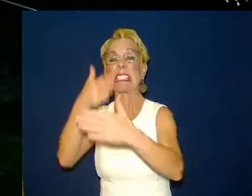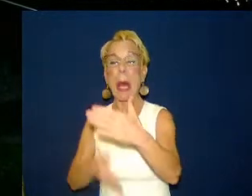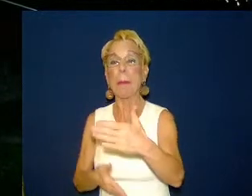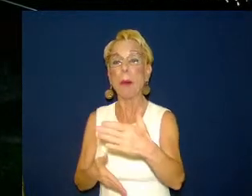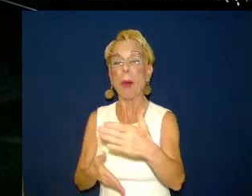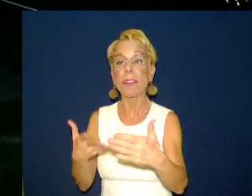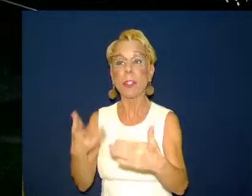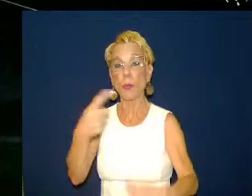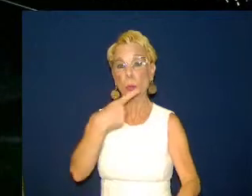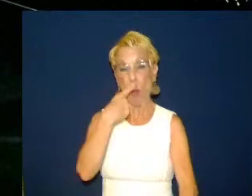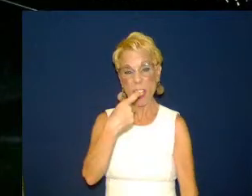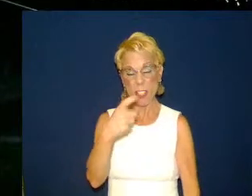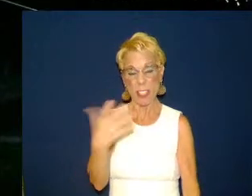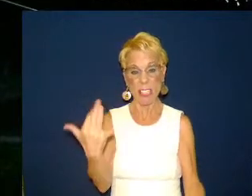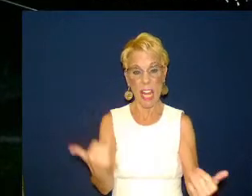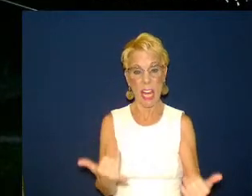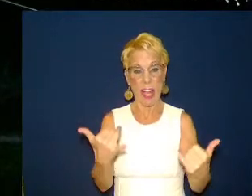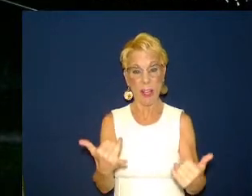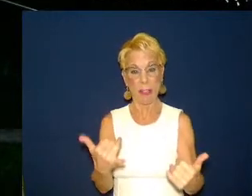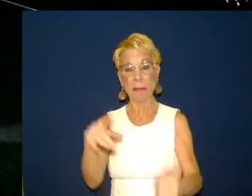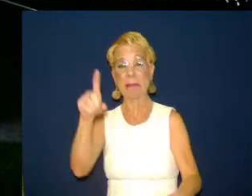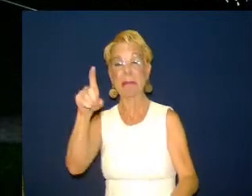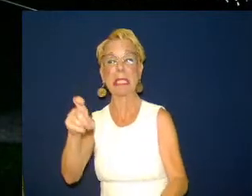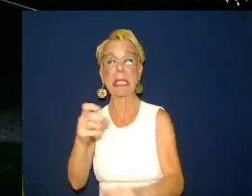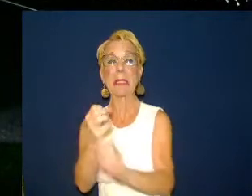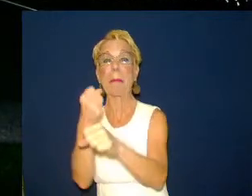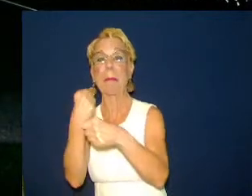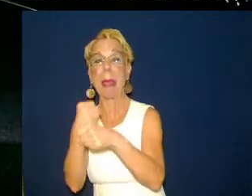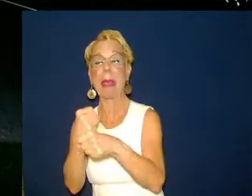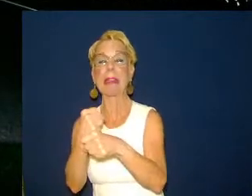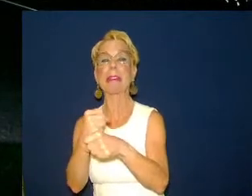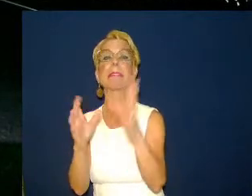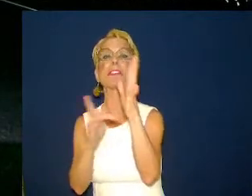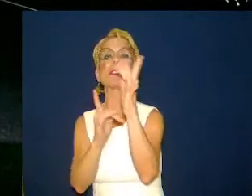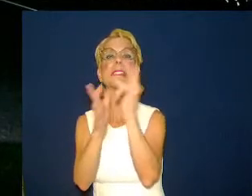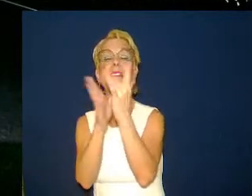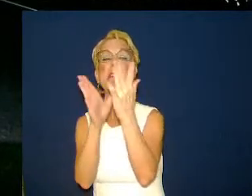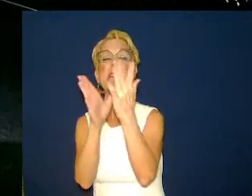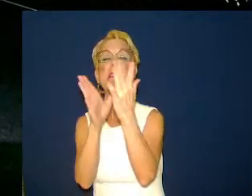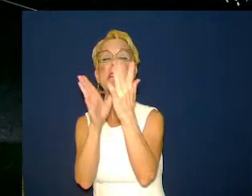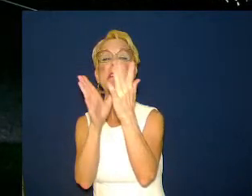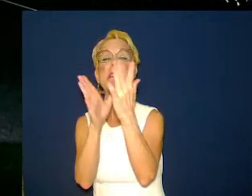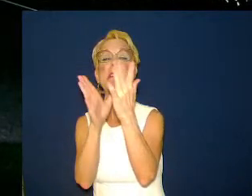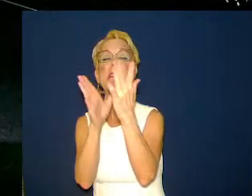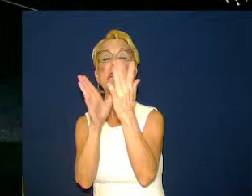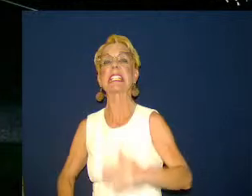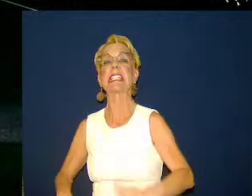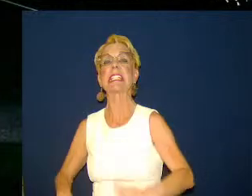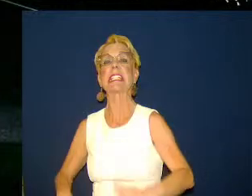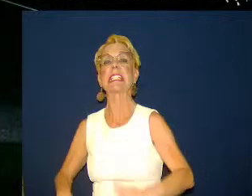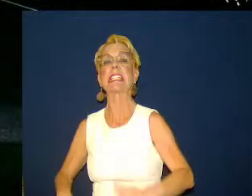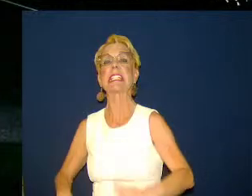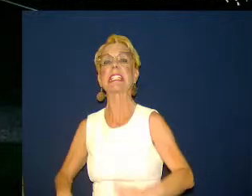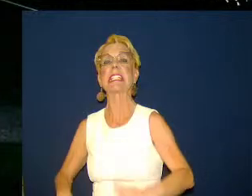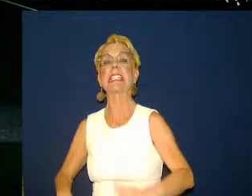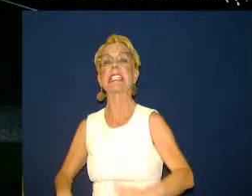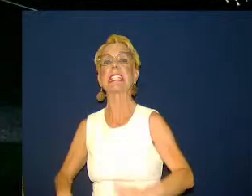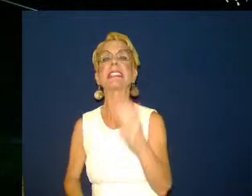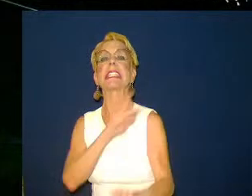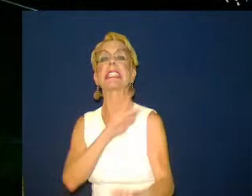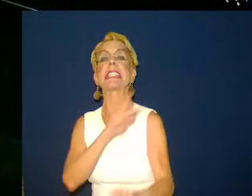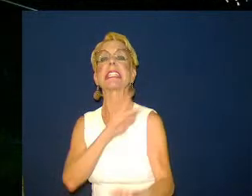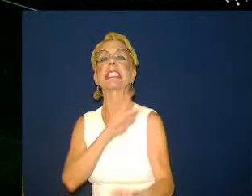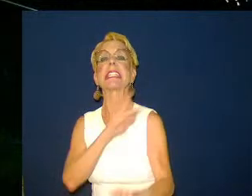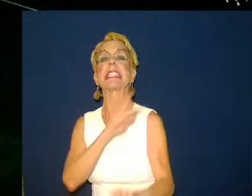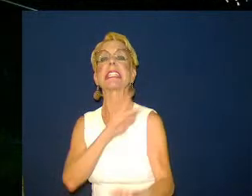life. That's the only way we're going to make it. We're just treading water. We're just spinning around in the dirt. As long as we